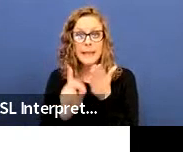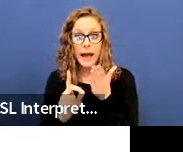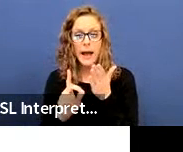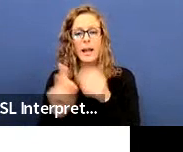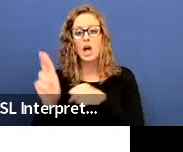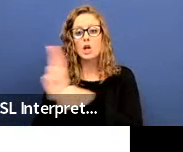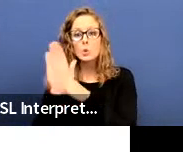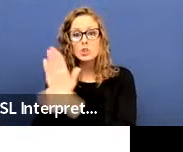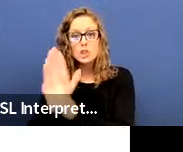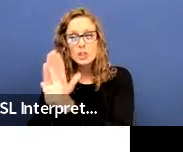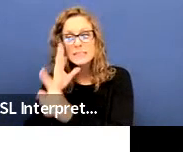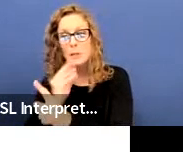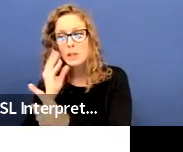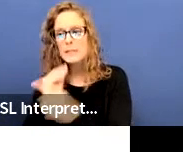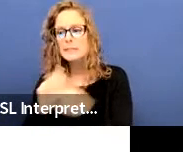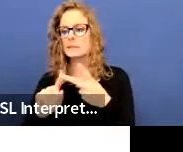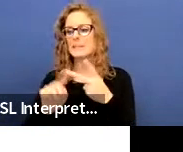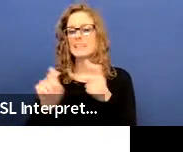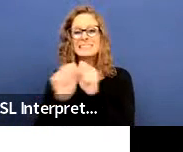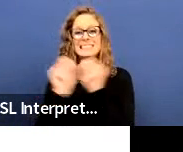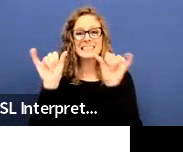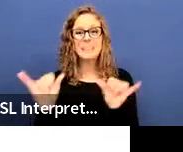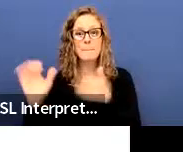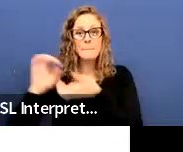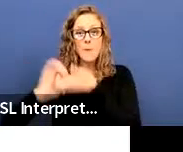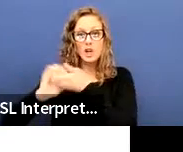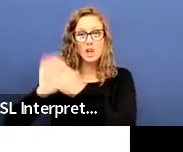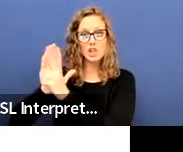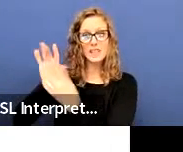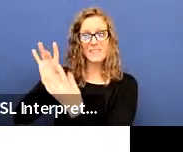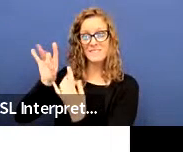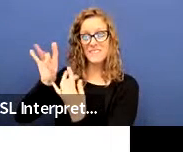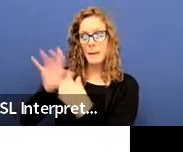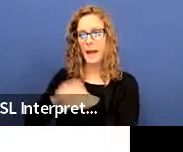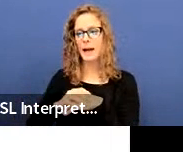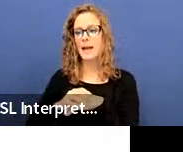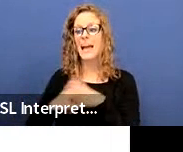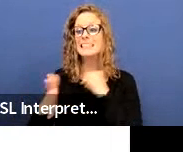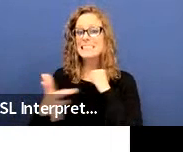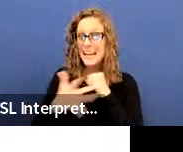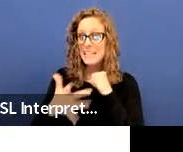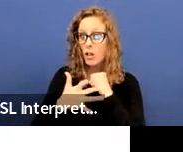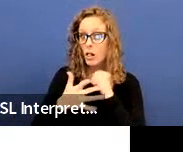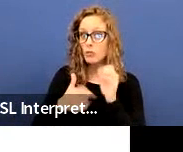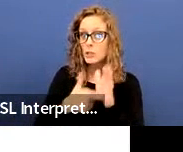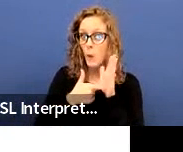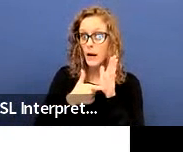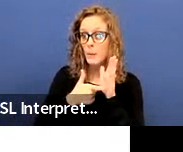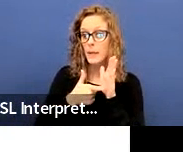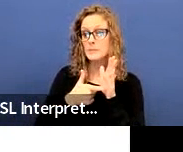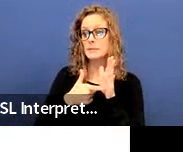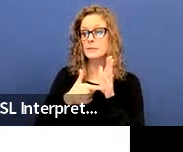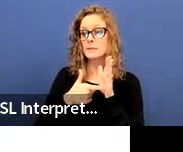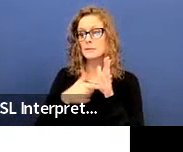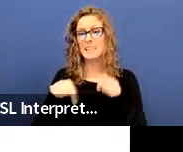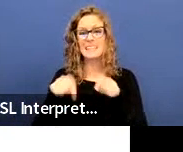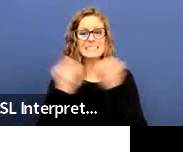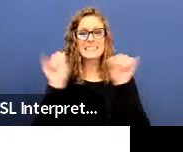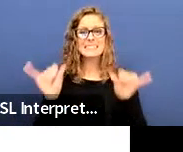technical regulatory requirements that inform the system redesign. So this is part of a large, robust